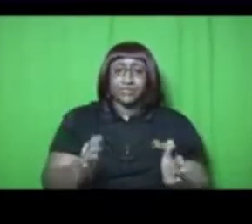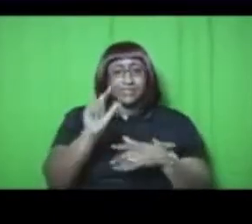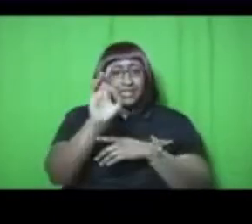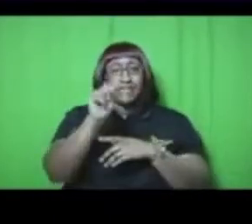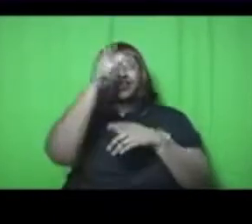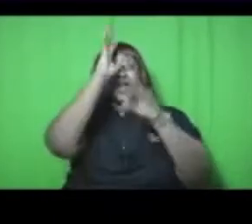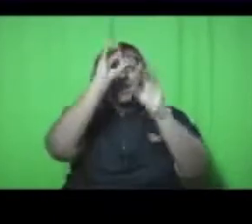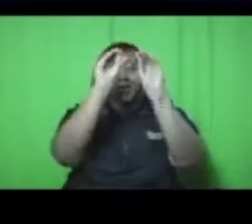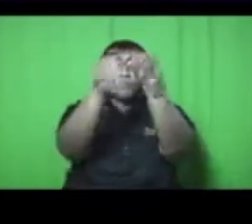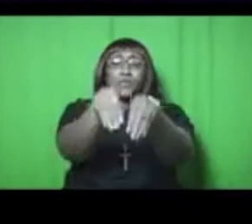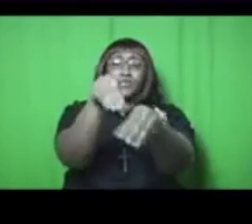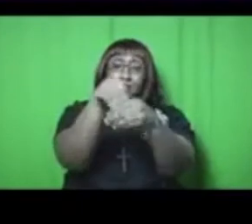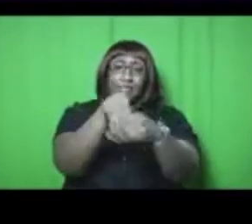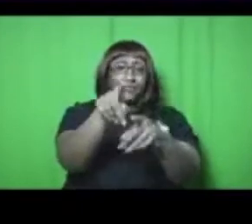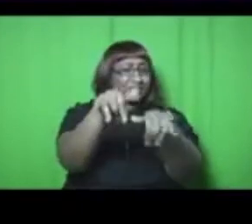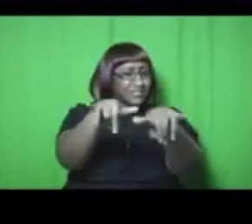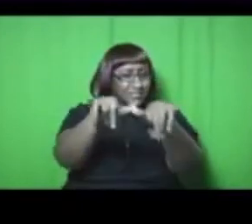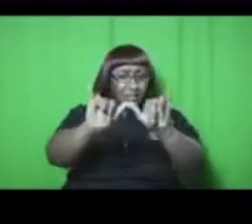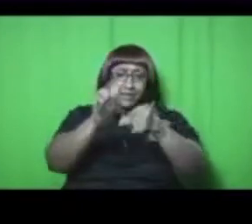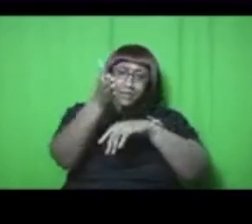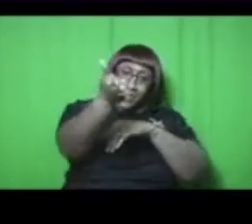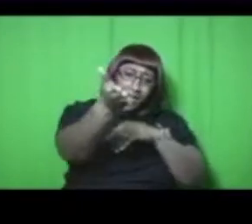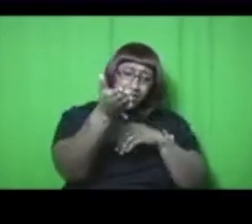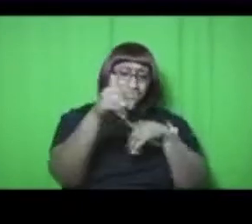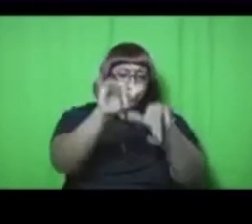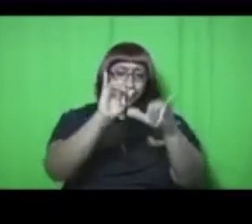that God put within you, it's still there.